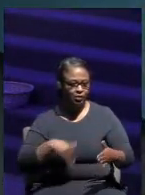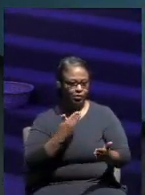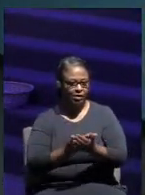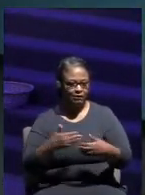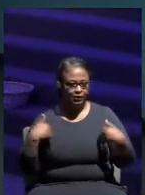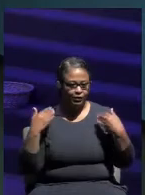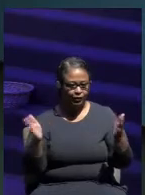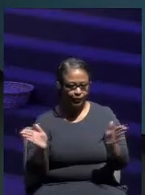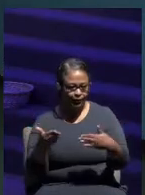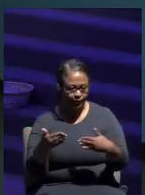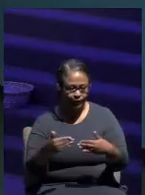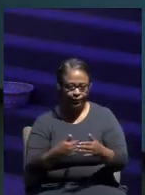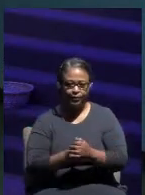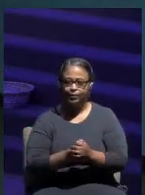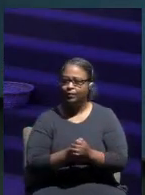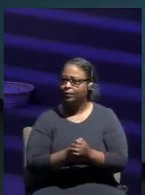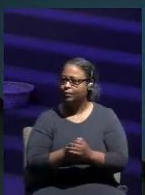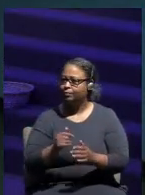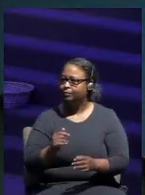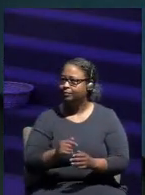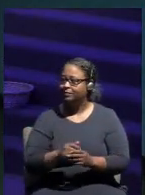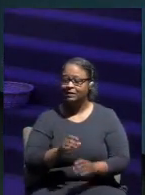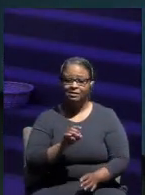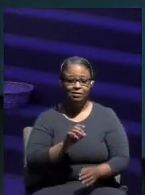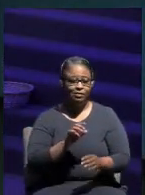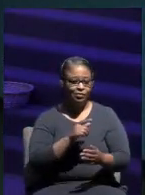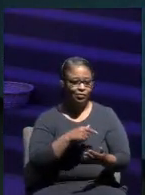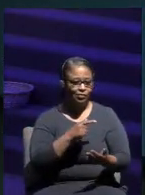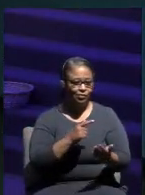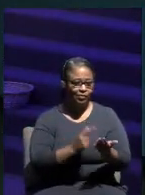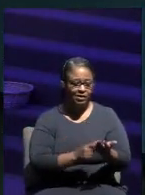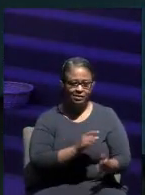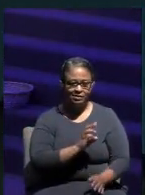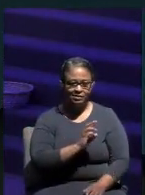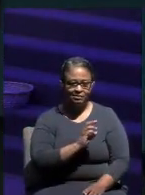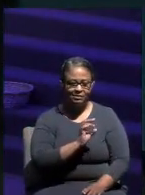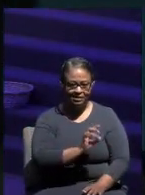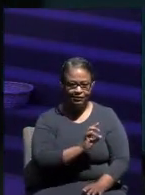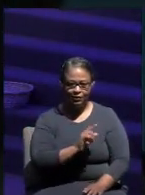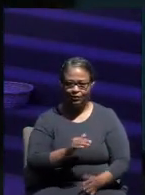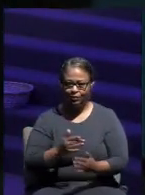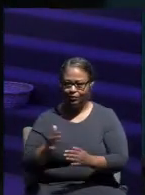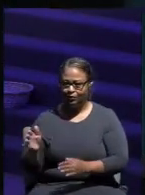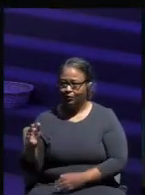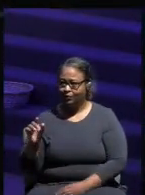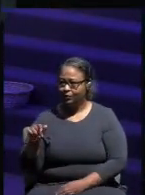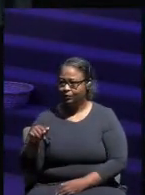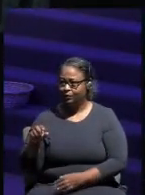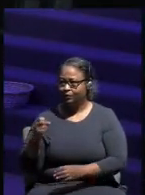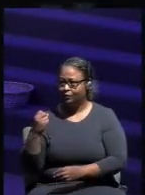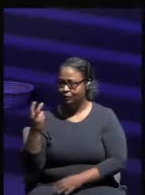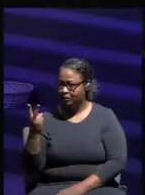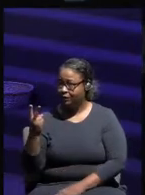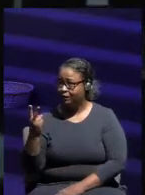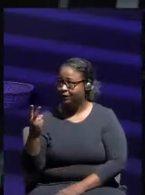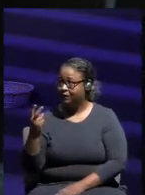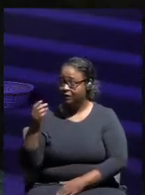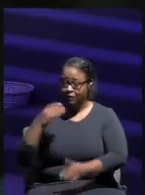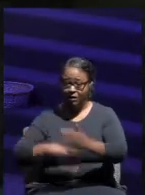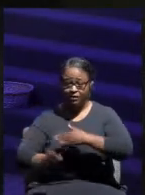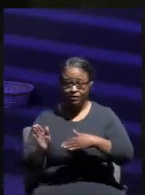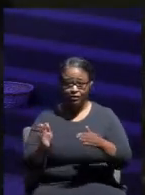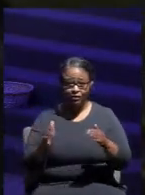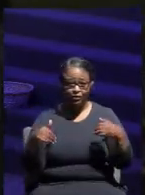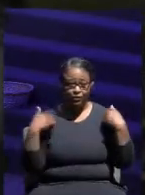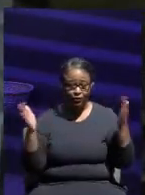is our seventh through 12th graders, and you come in to our youth area, and this is what you're going